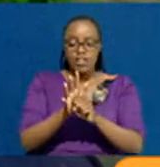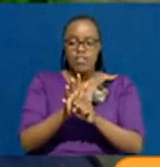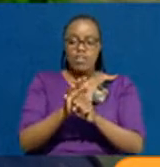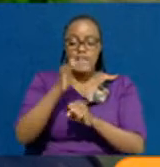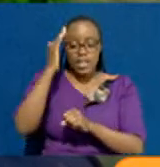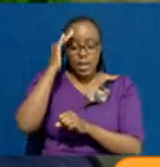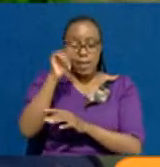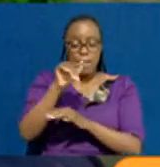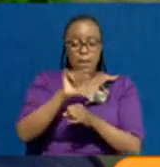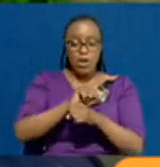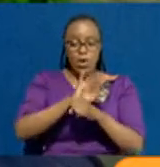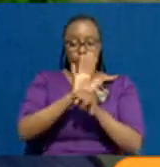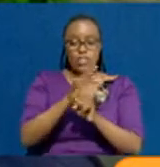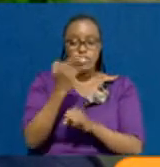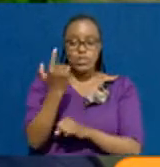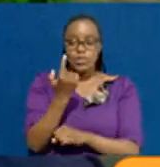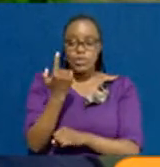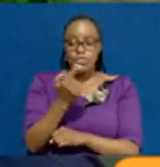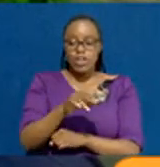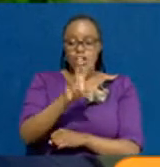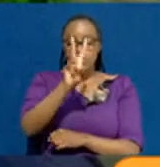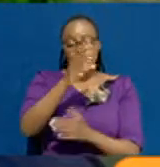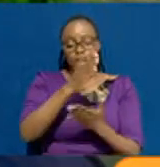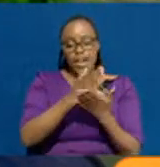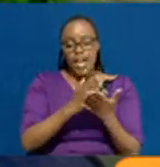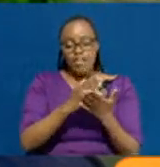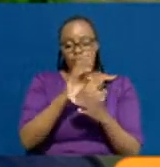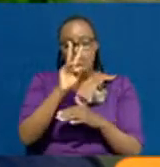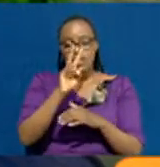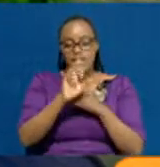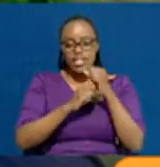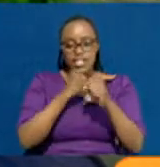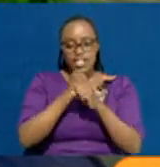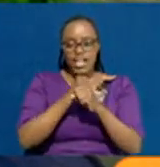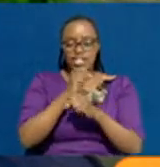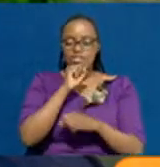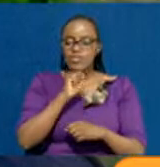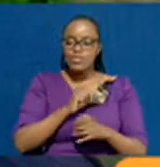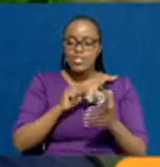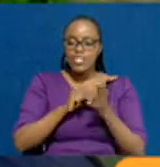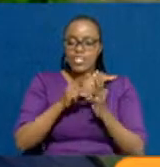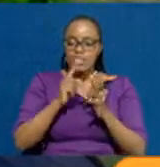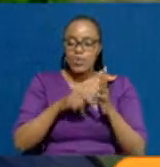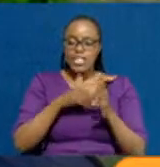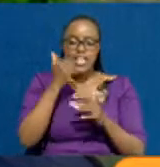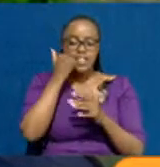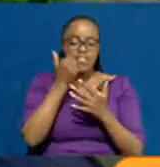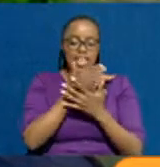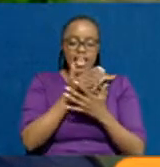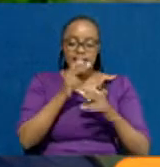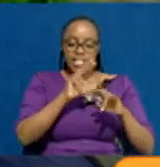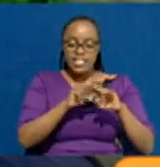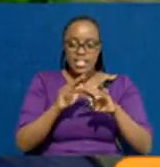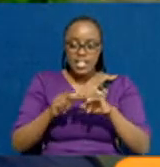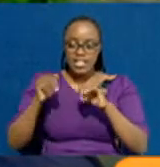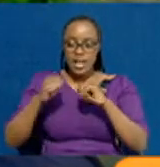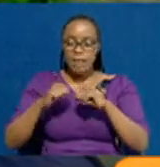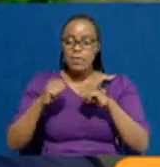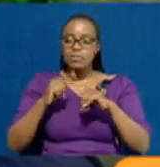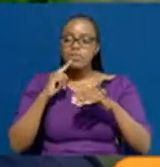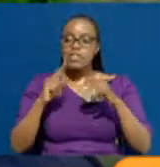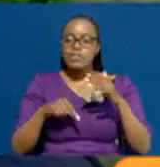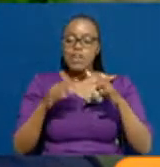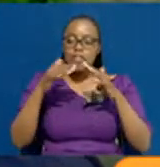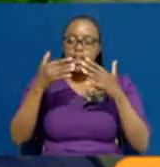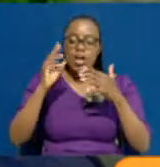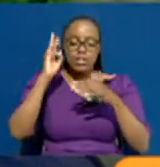Remember, COVID-19 is only two and a half years old. This is a disease that none of us seated here can actually say how